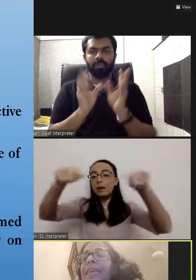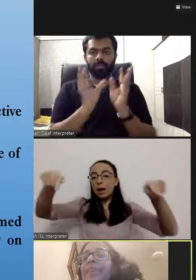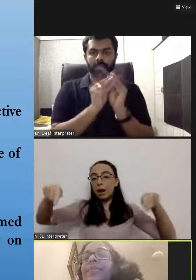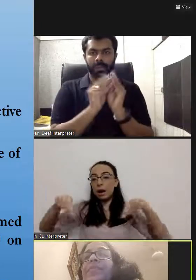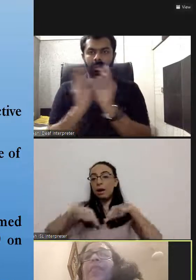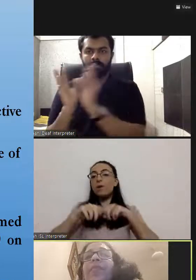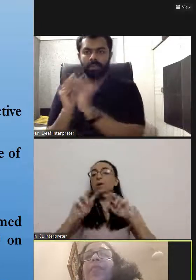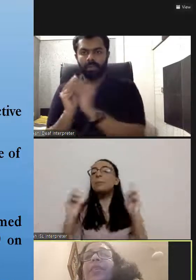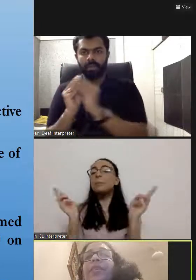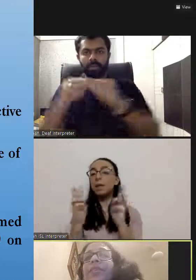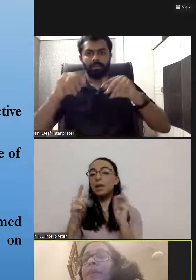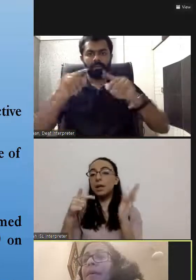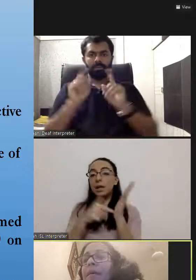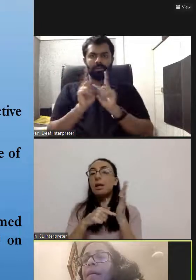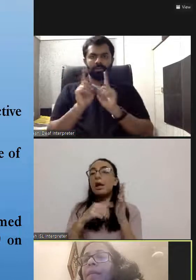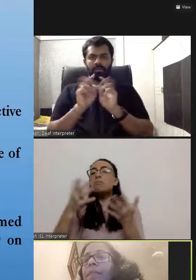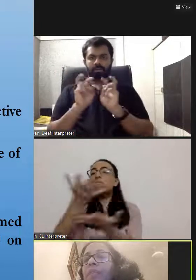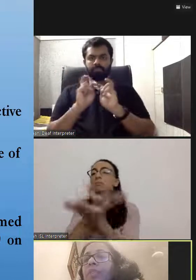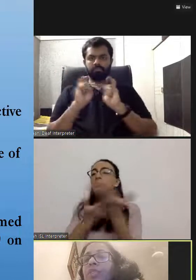main themes, which is